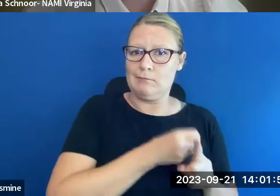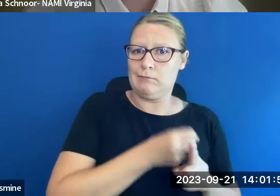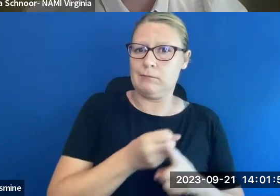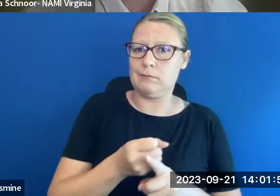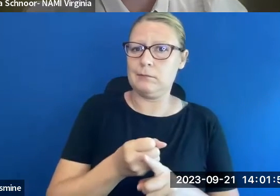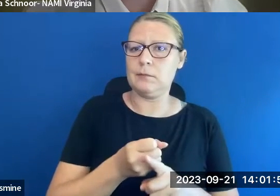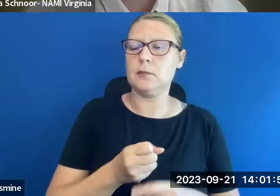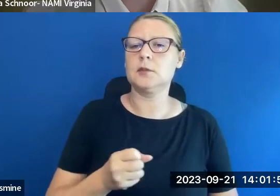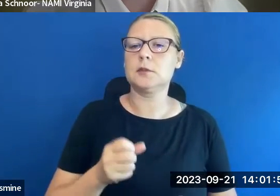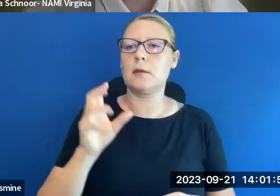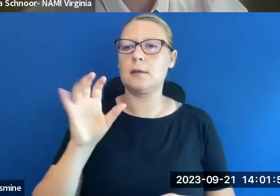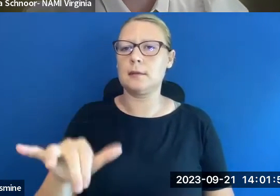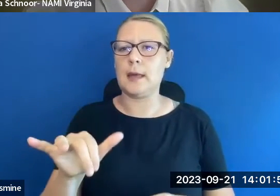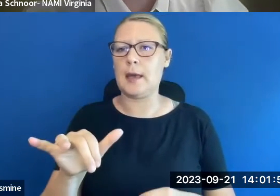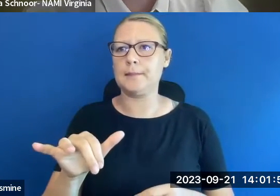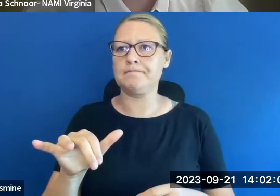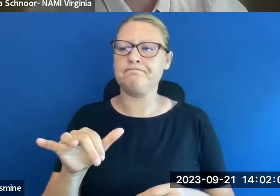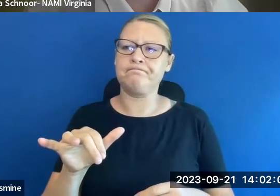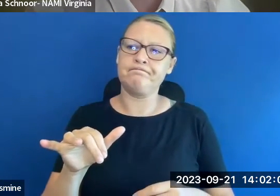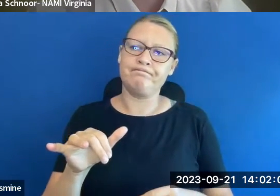able to have that